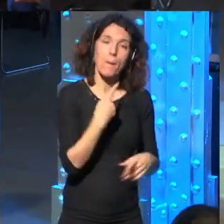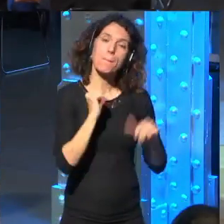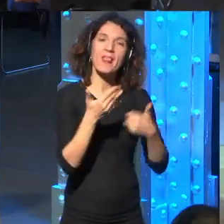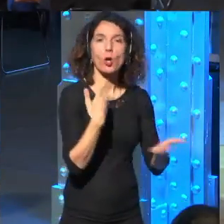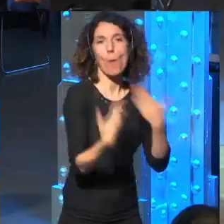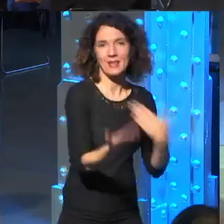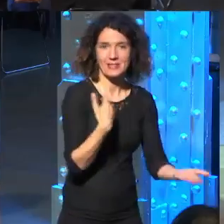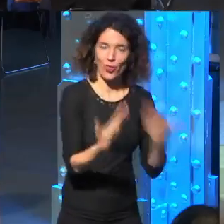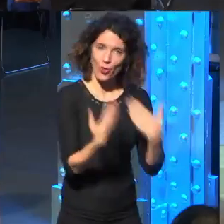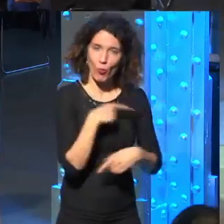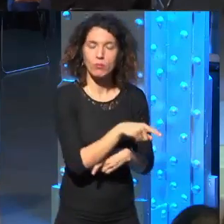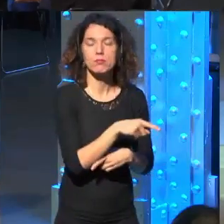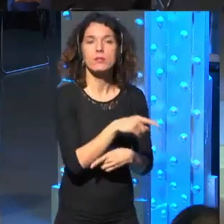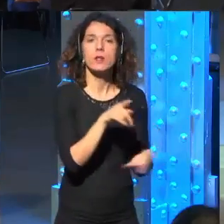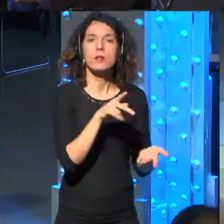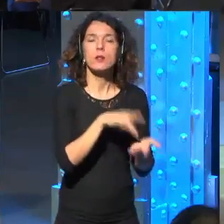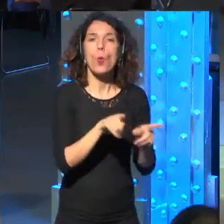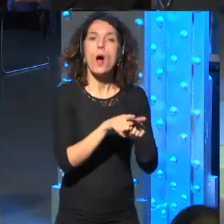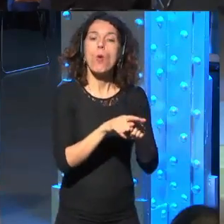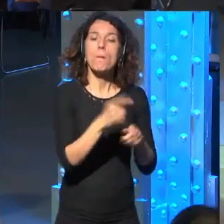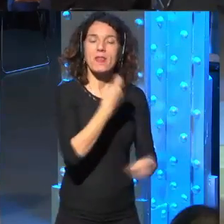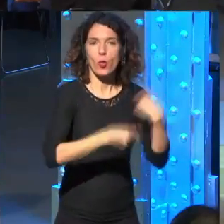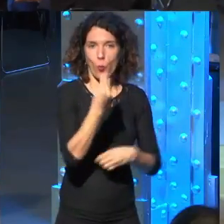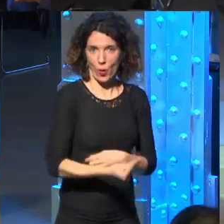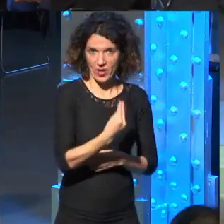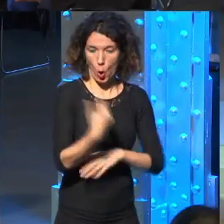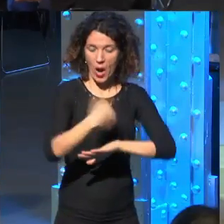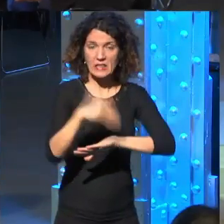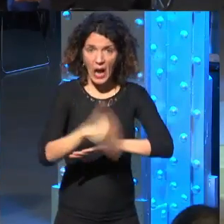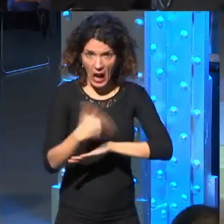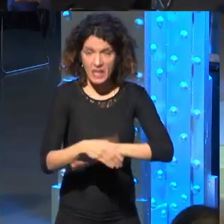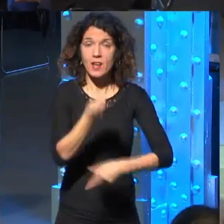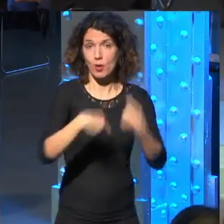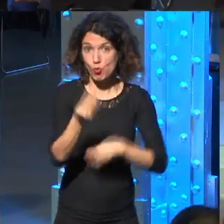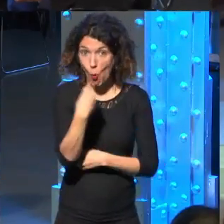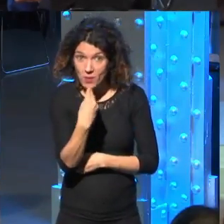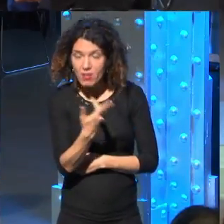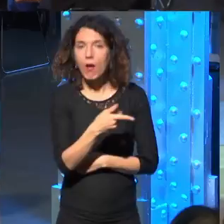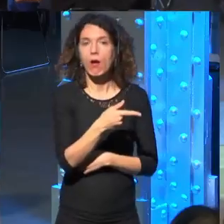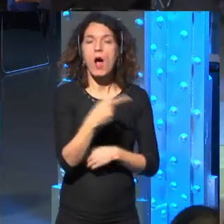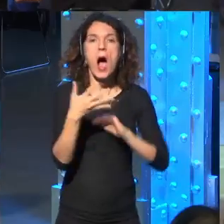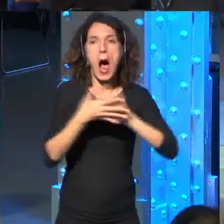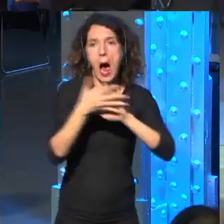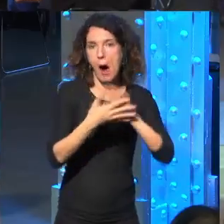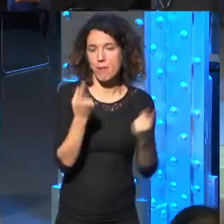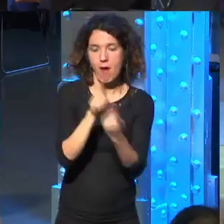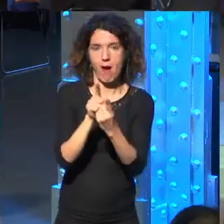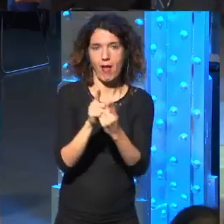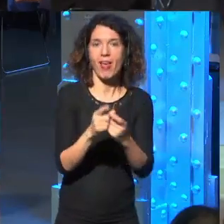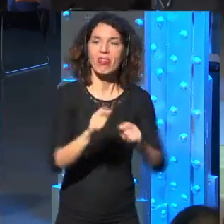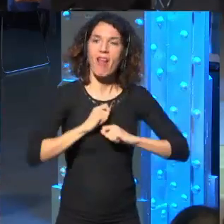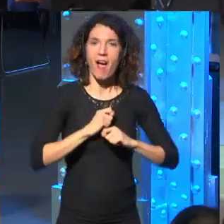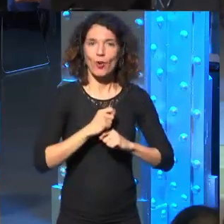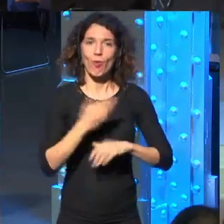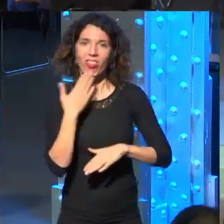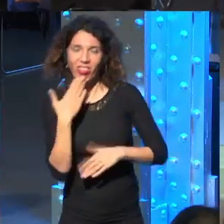street food seller should talk to you, to entertain you, because so that you come next day, you come again.